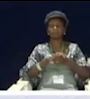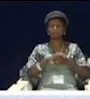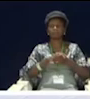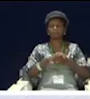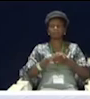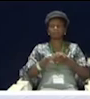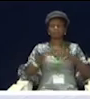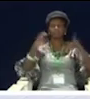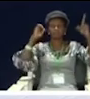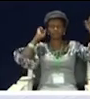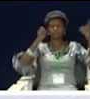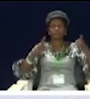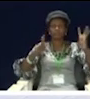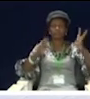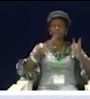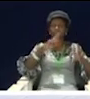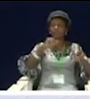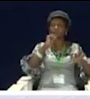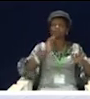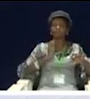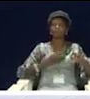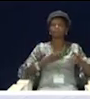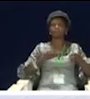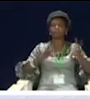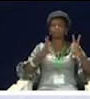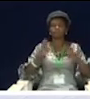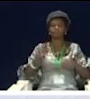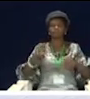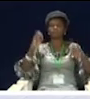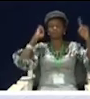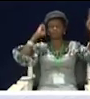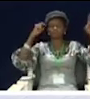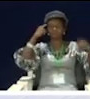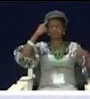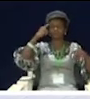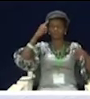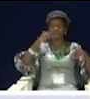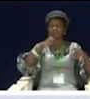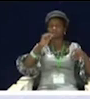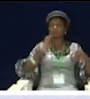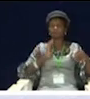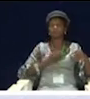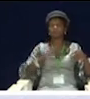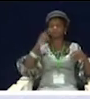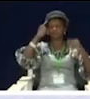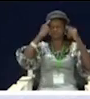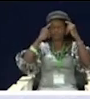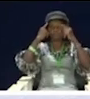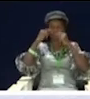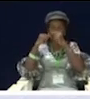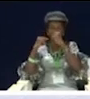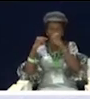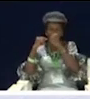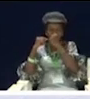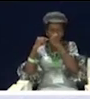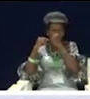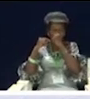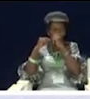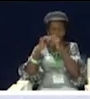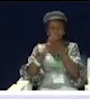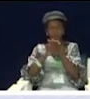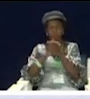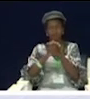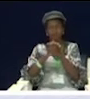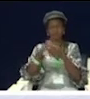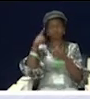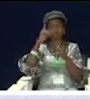His ways are not our ways. His thoughts, not our thoughts.